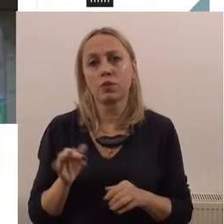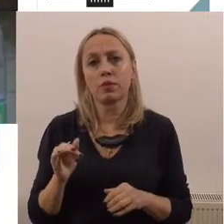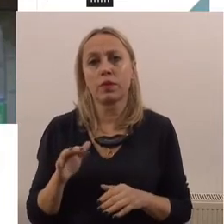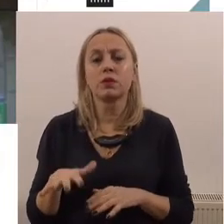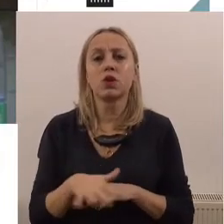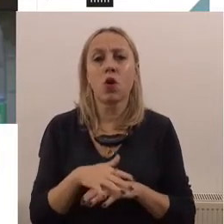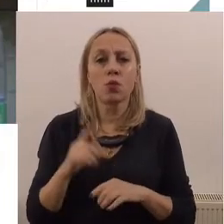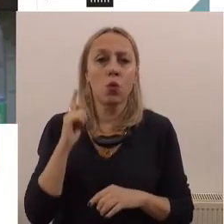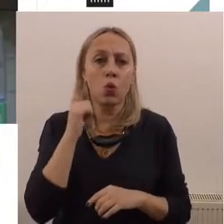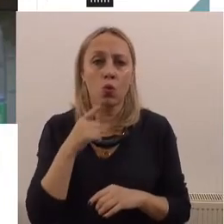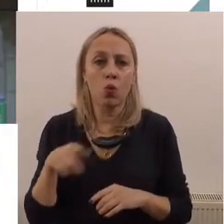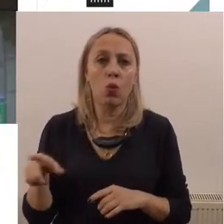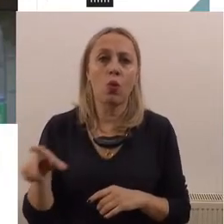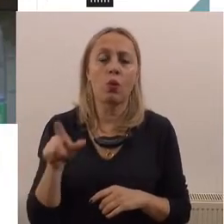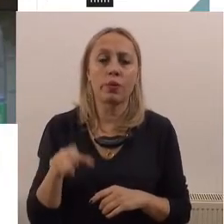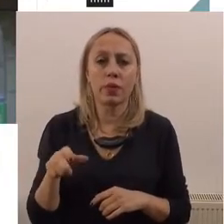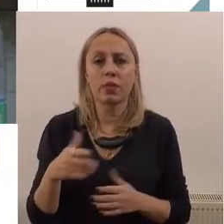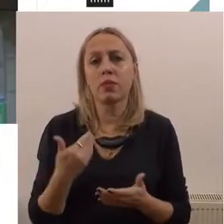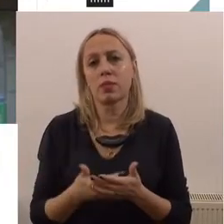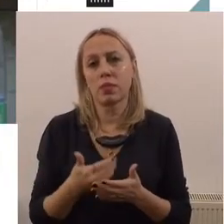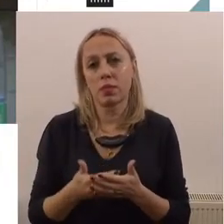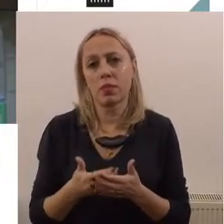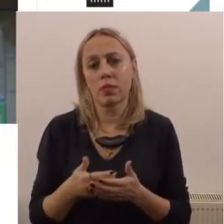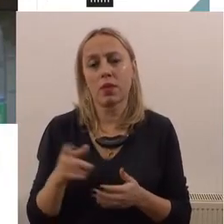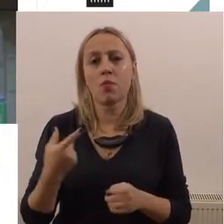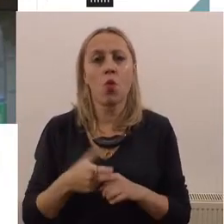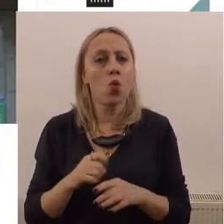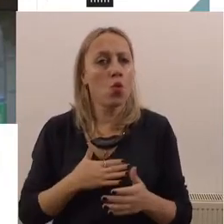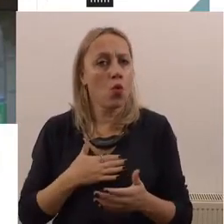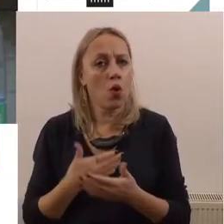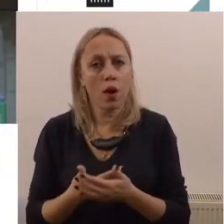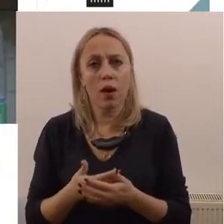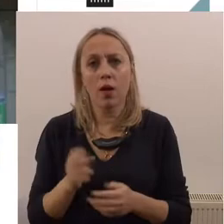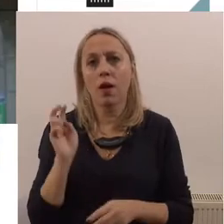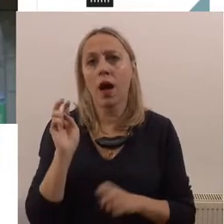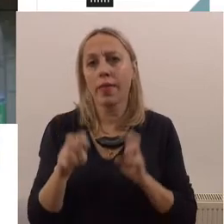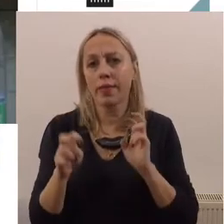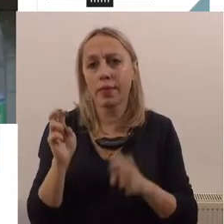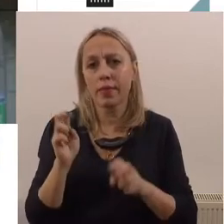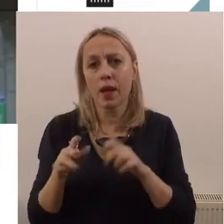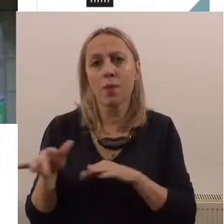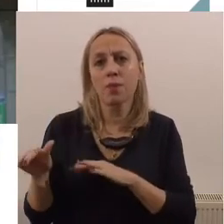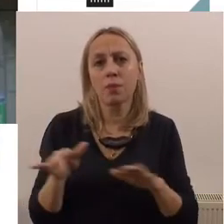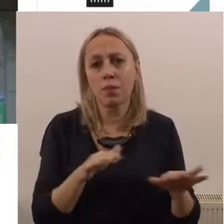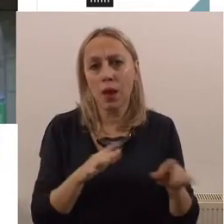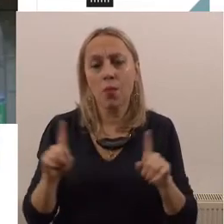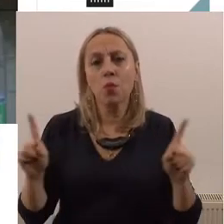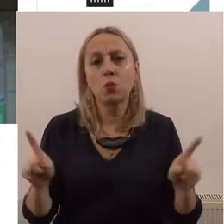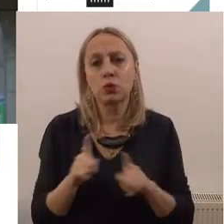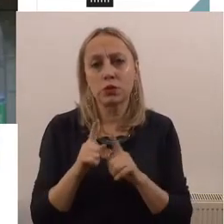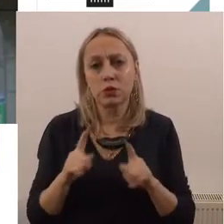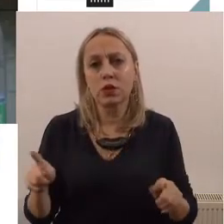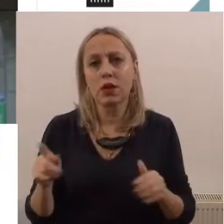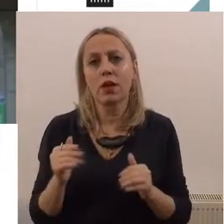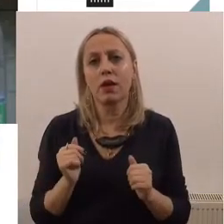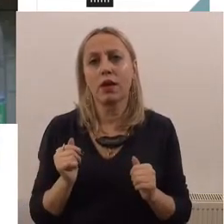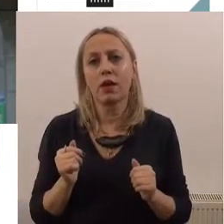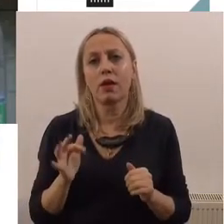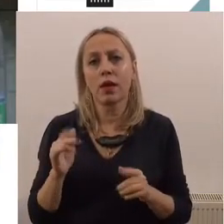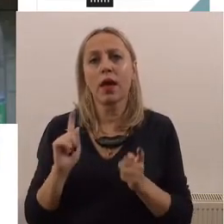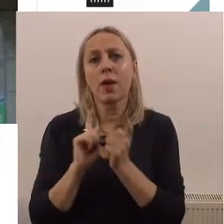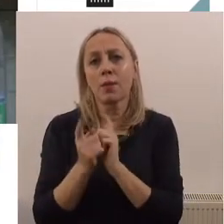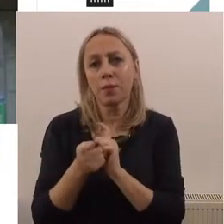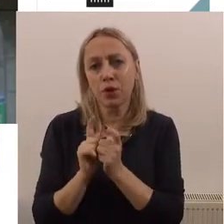town. So the community of deaf people is also quite active. They visit